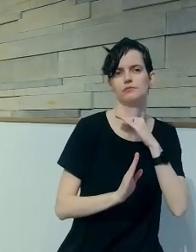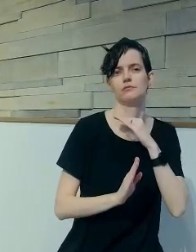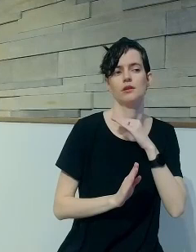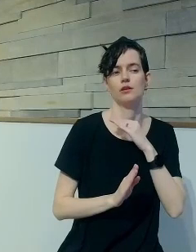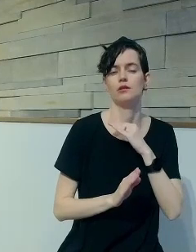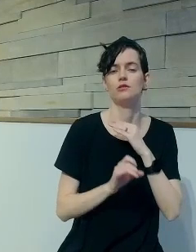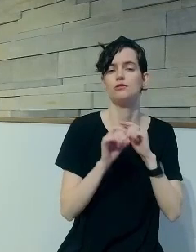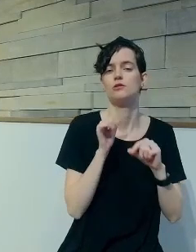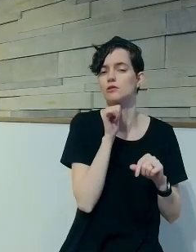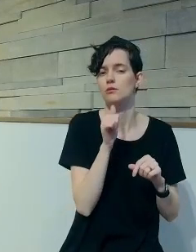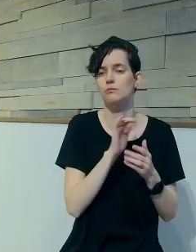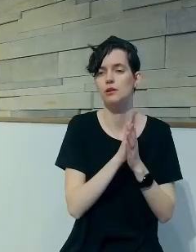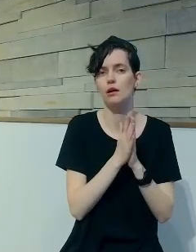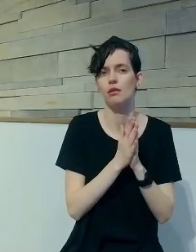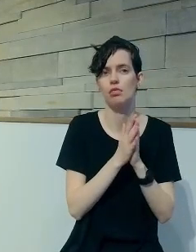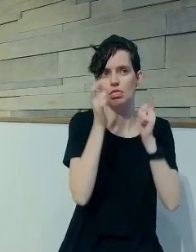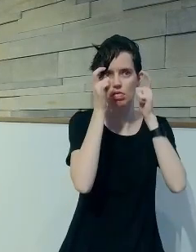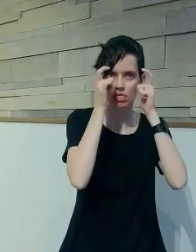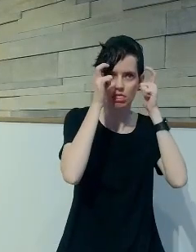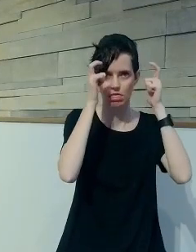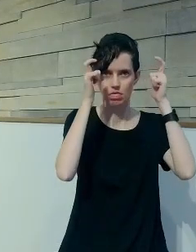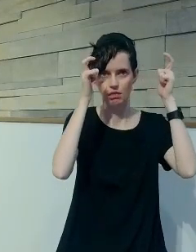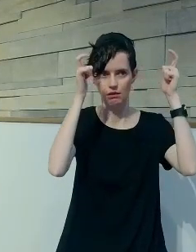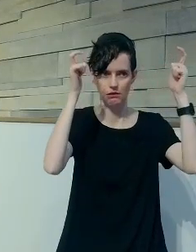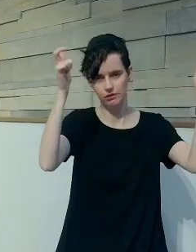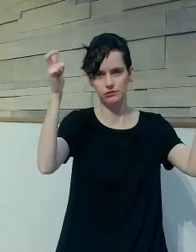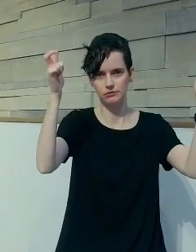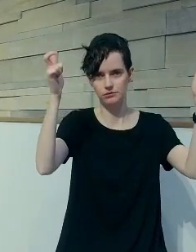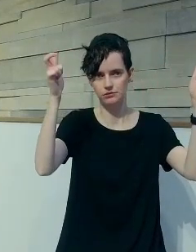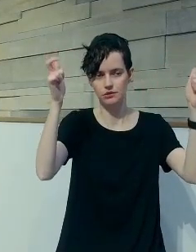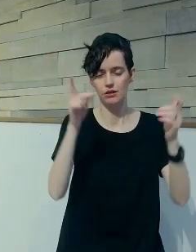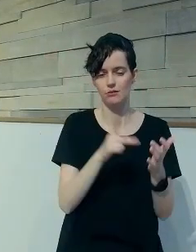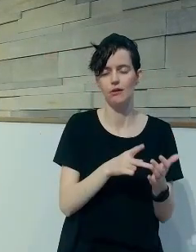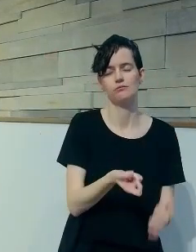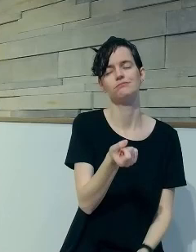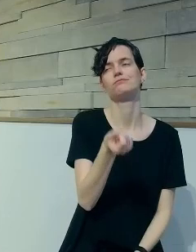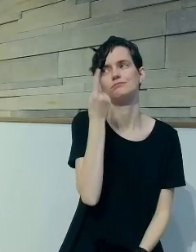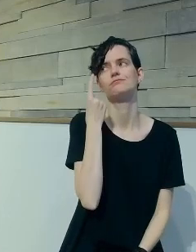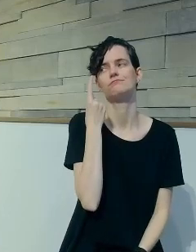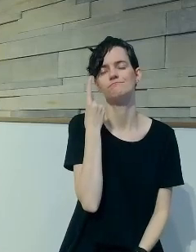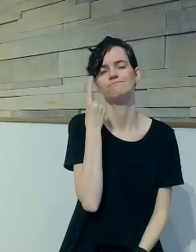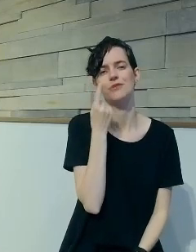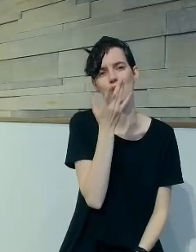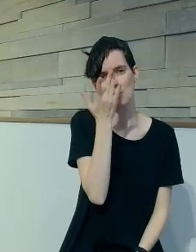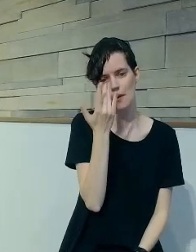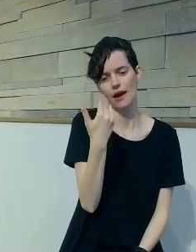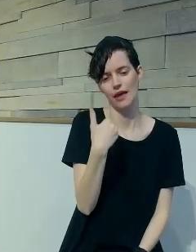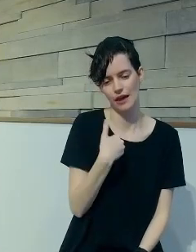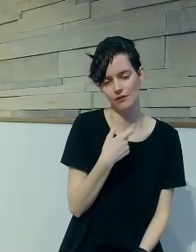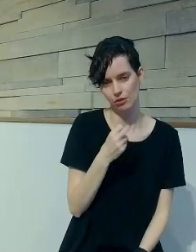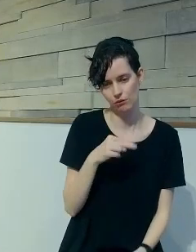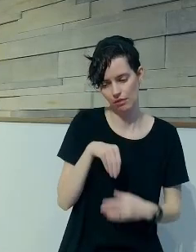so that you don't get bigger than you think you really are. Paul understood why he had a thorn